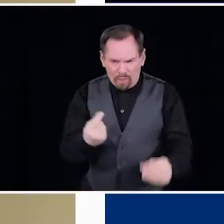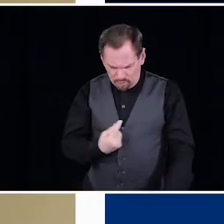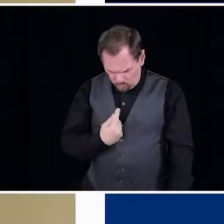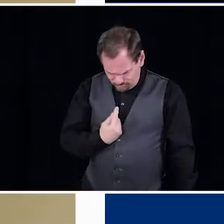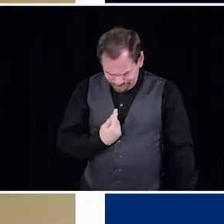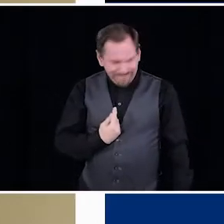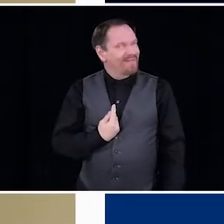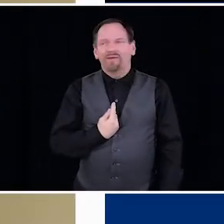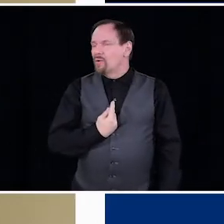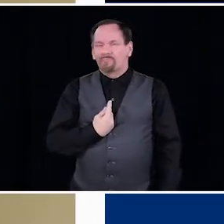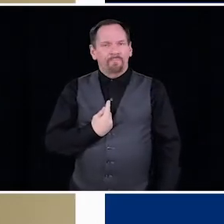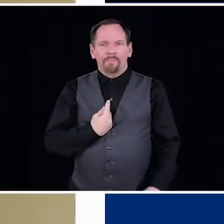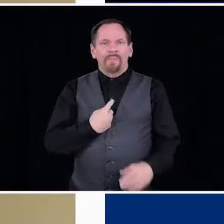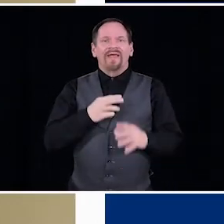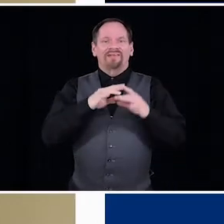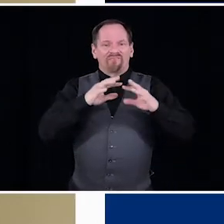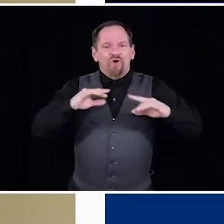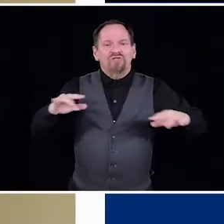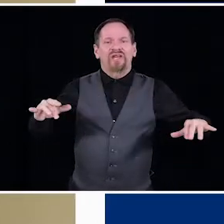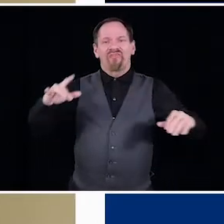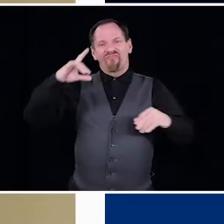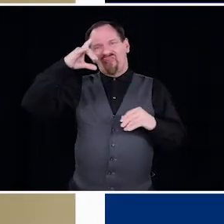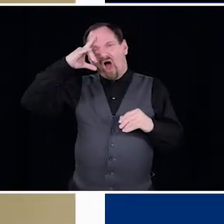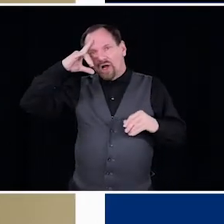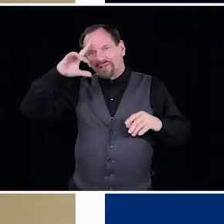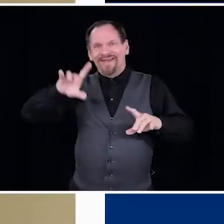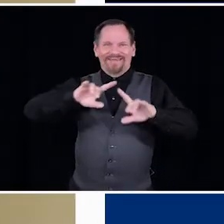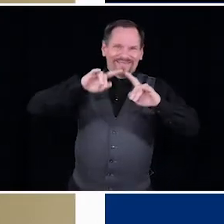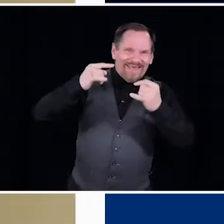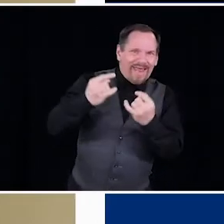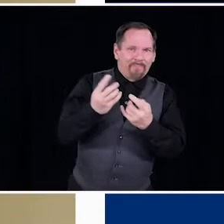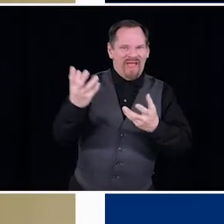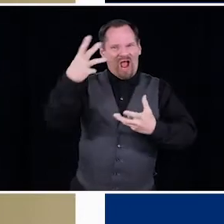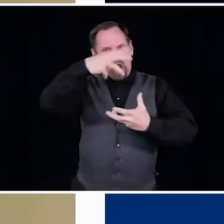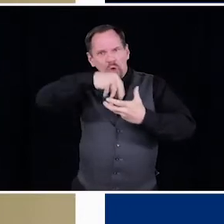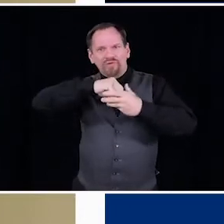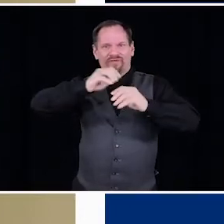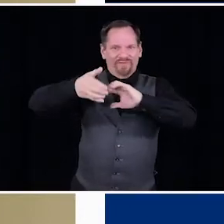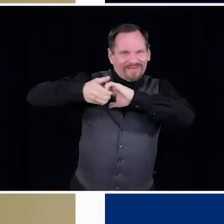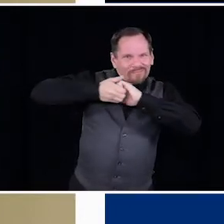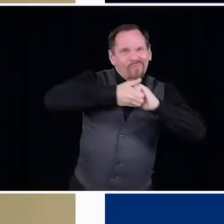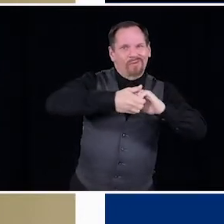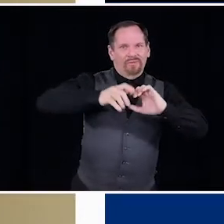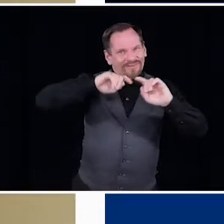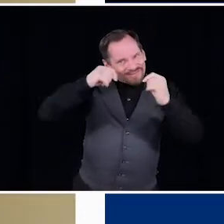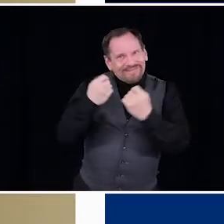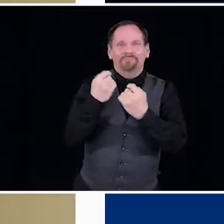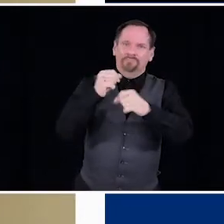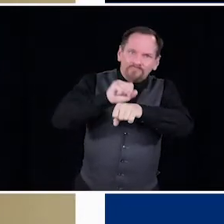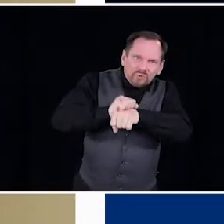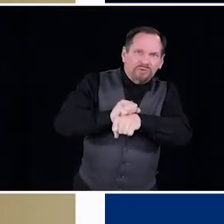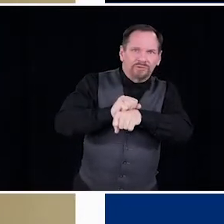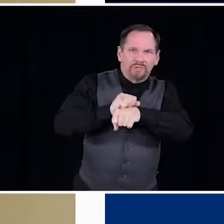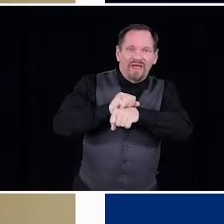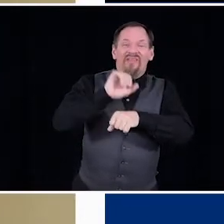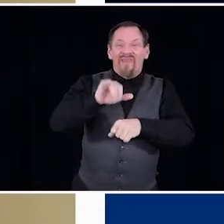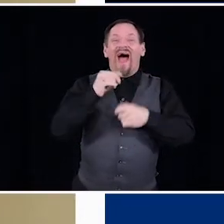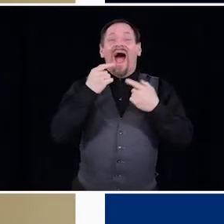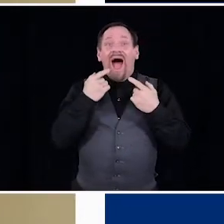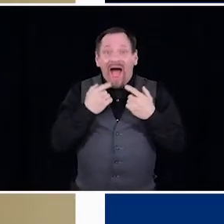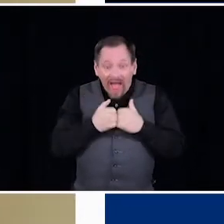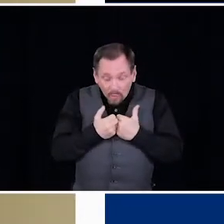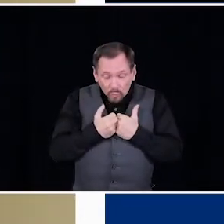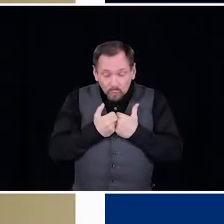brilliant solutions come from diversity of thought, nurtured in an inclusive environment. Teamwork is how we